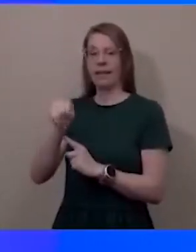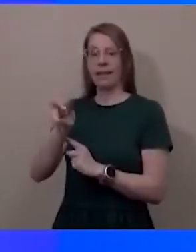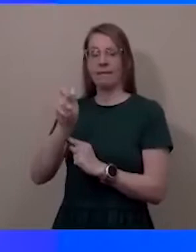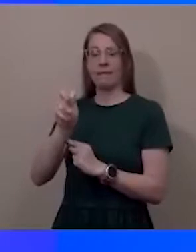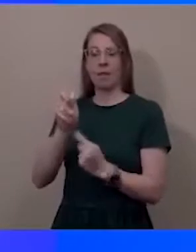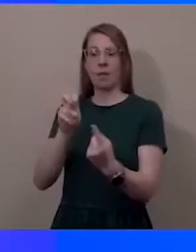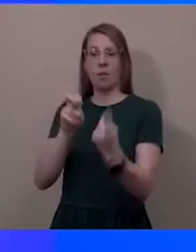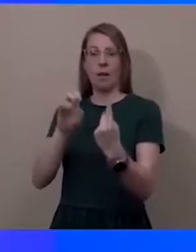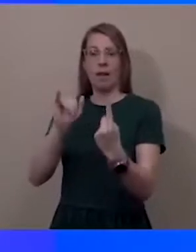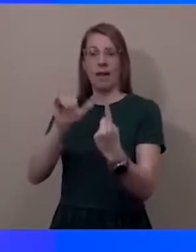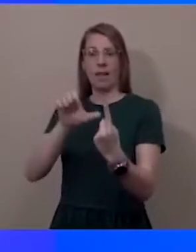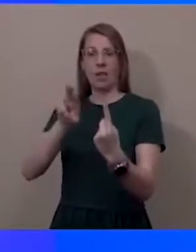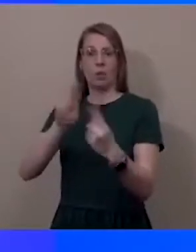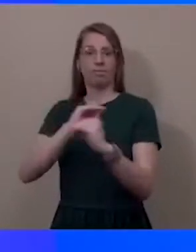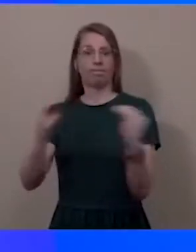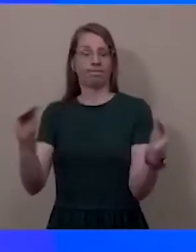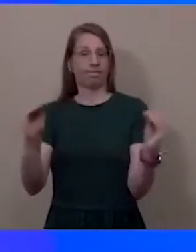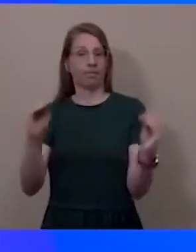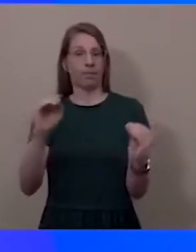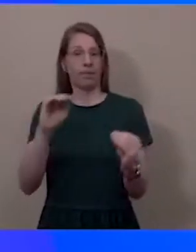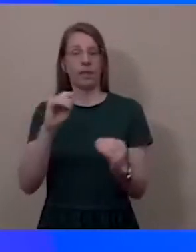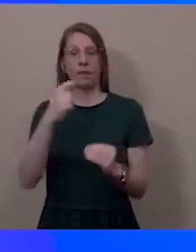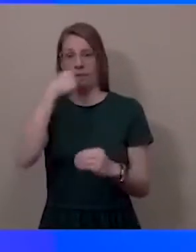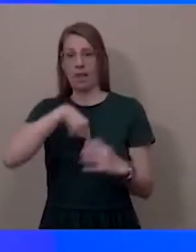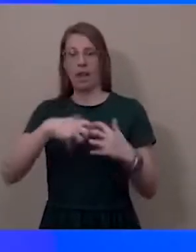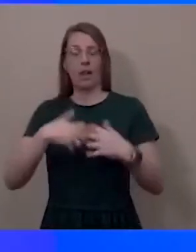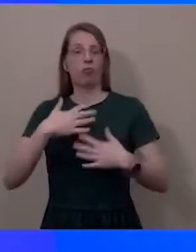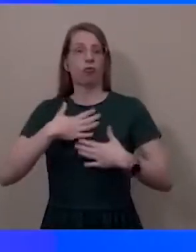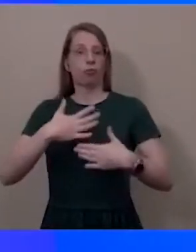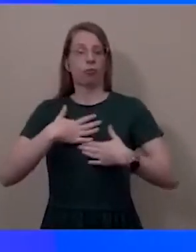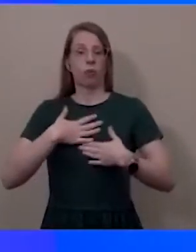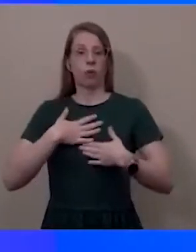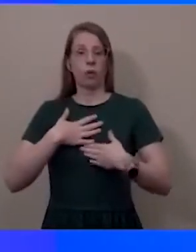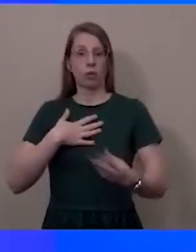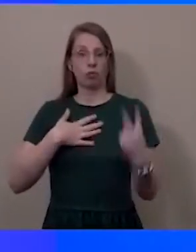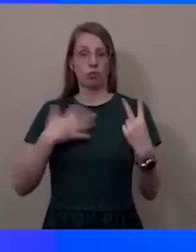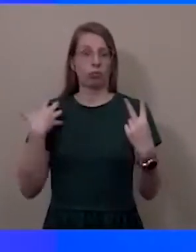the ventilator, and 8 additional meeting that recovery